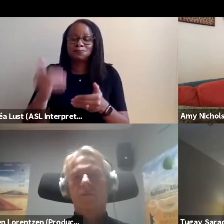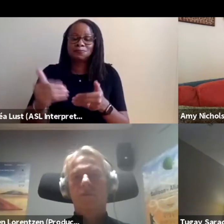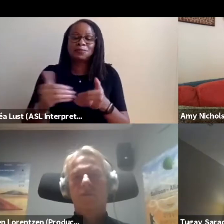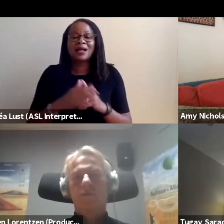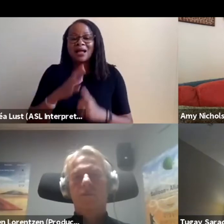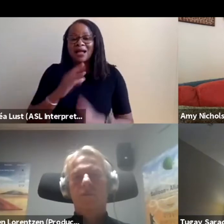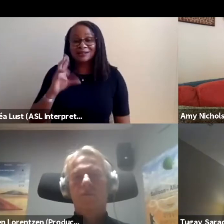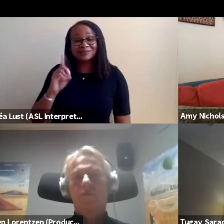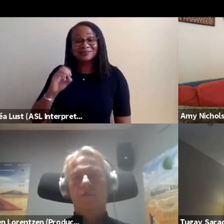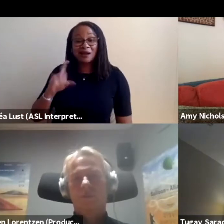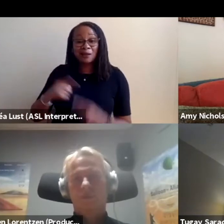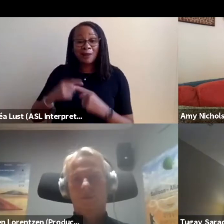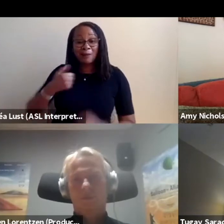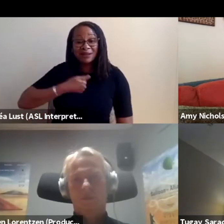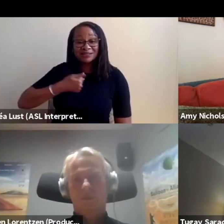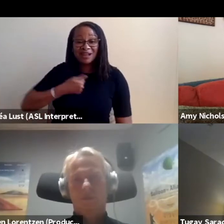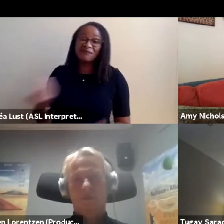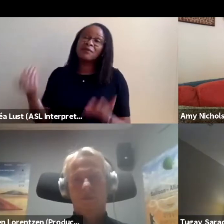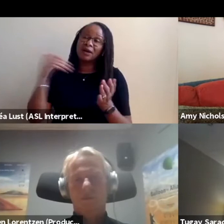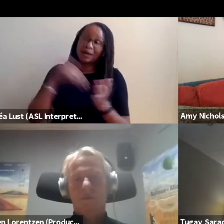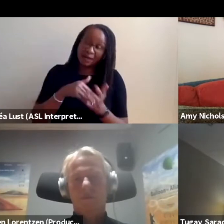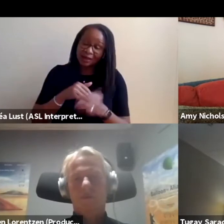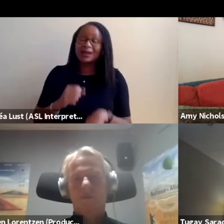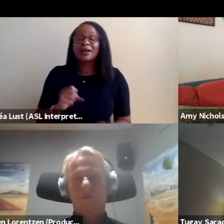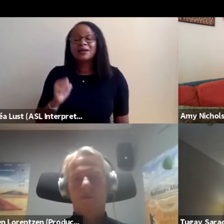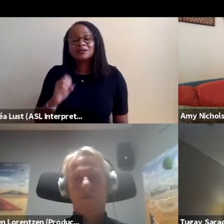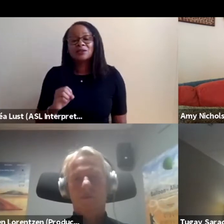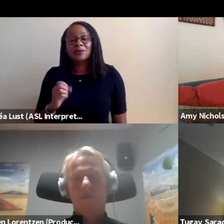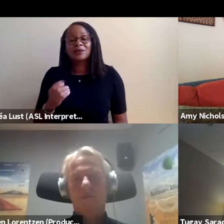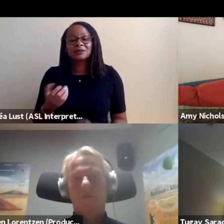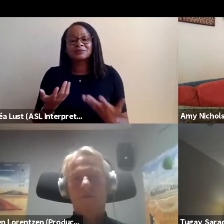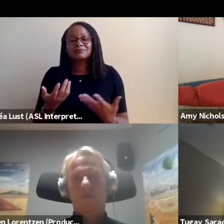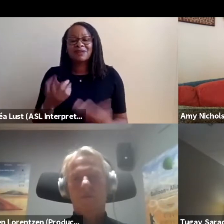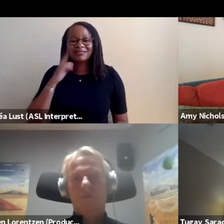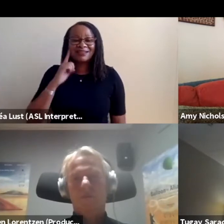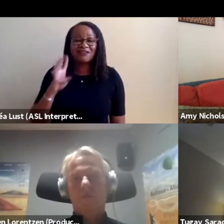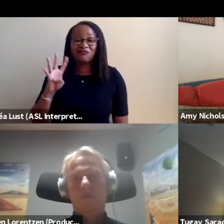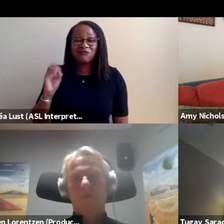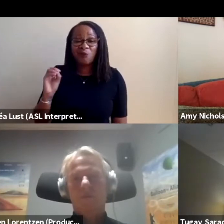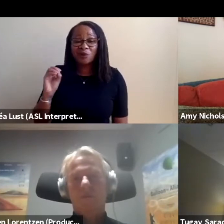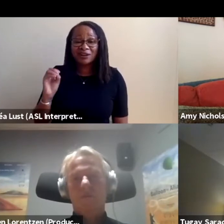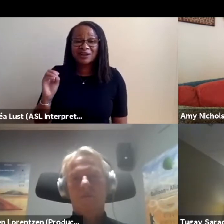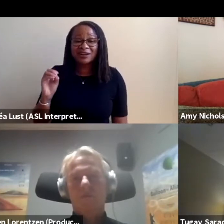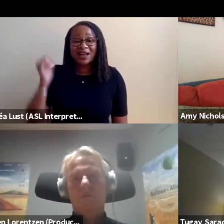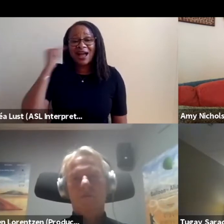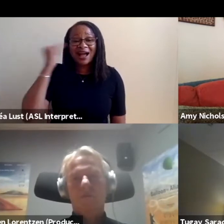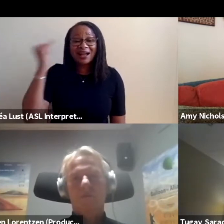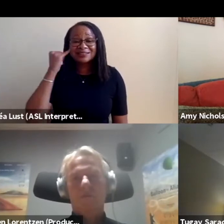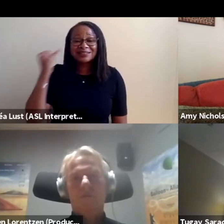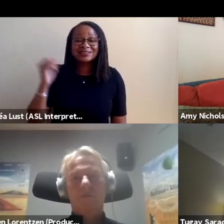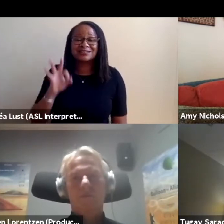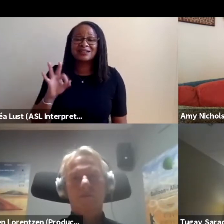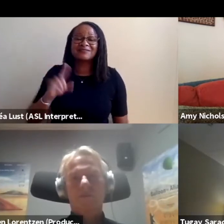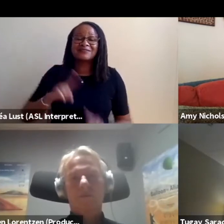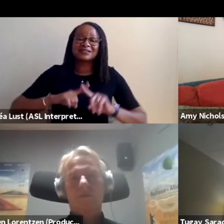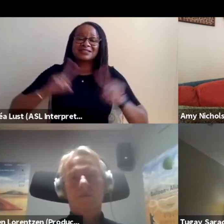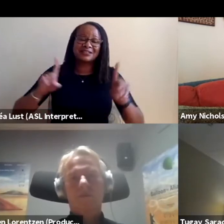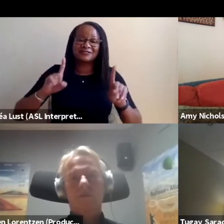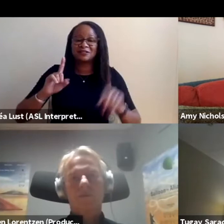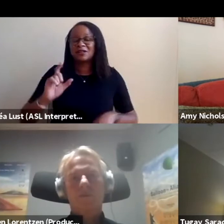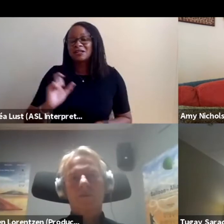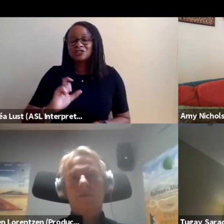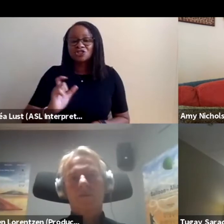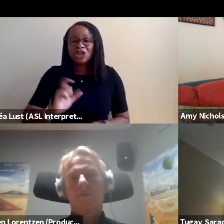about me again. And so there was something like 40 ideas of different channels and